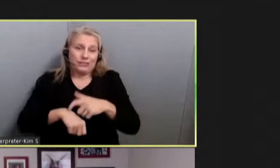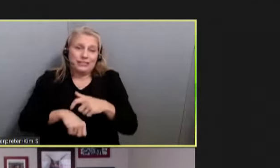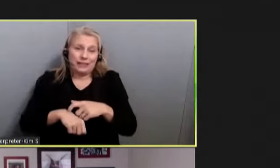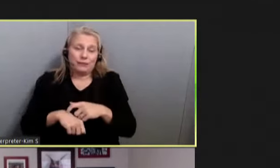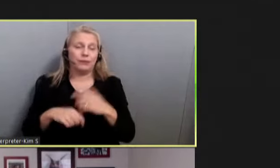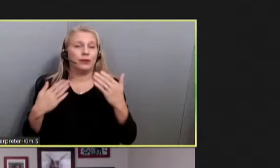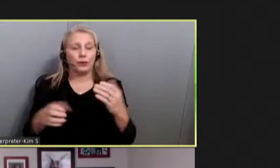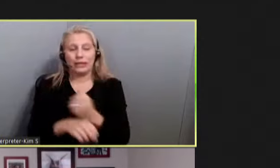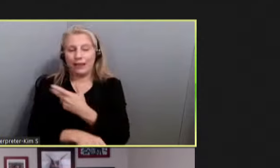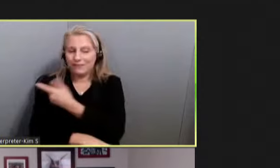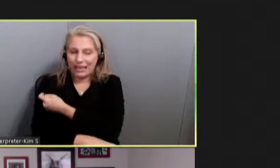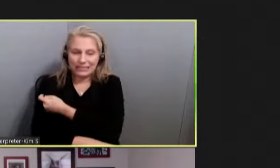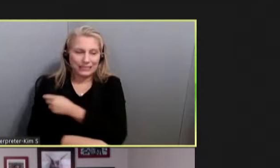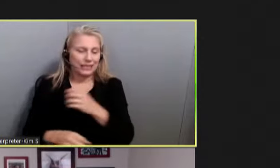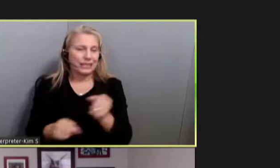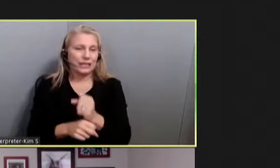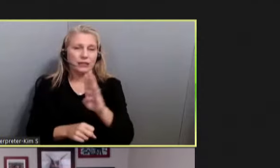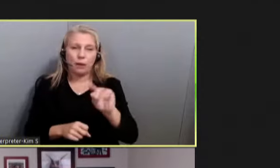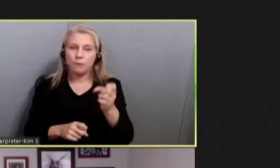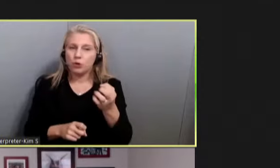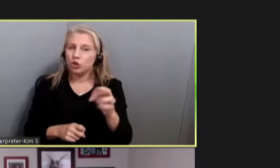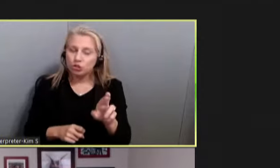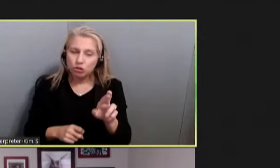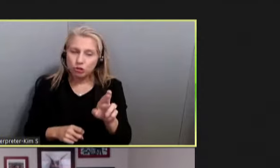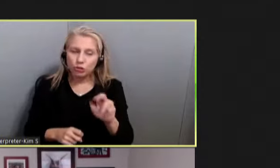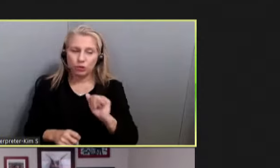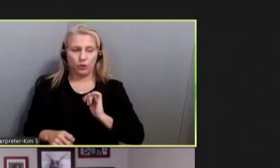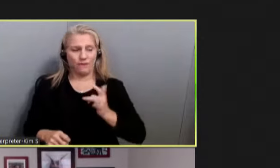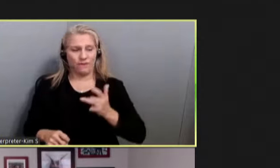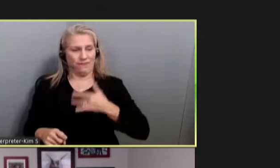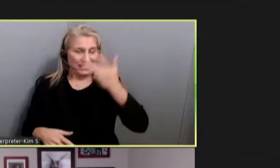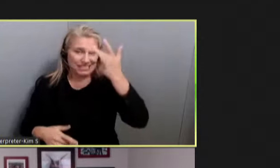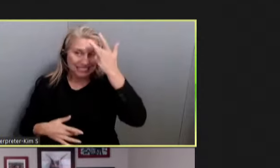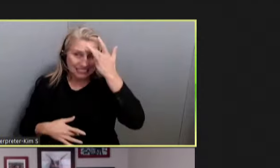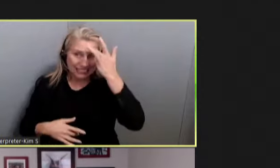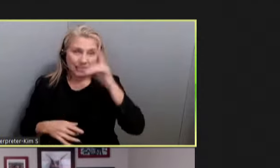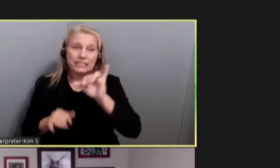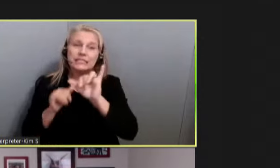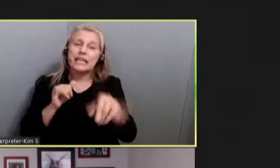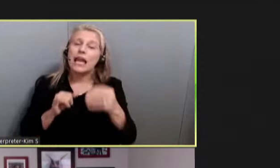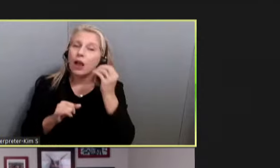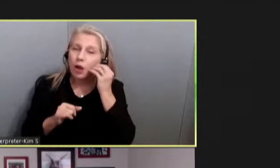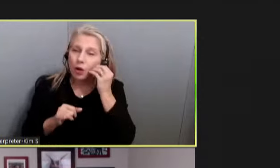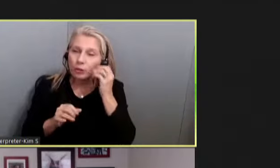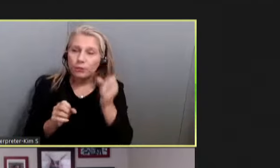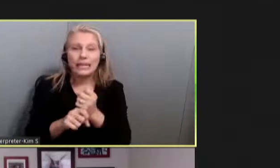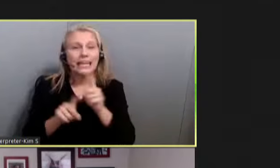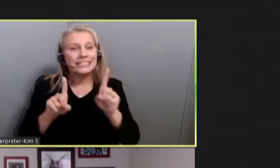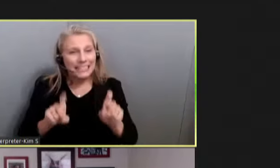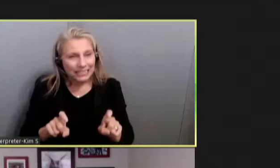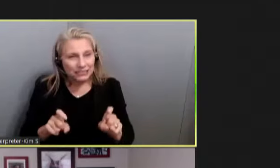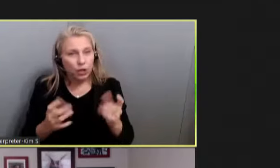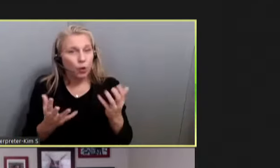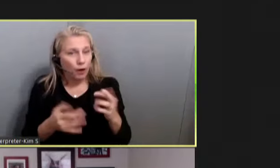get vaccinated, to get your booster. If you're feeling sick, you need to stay home, get tested,